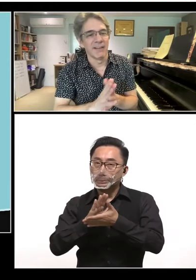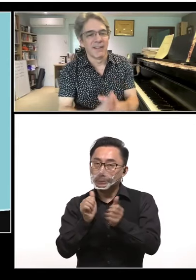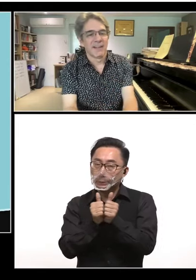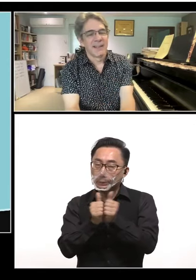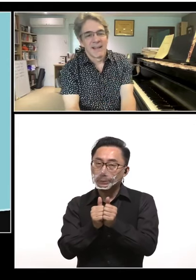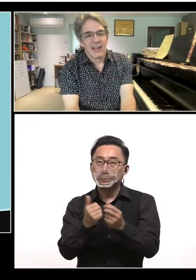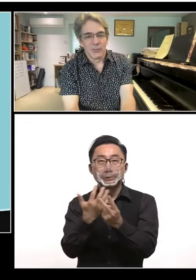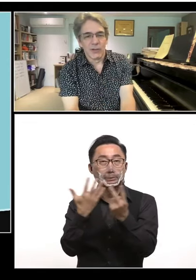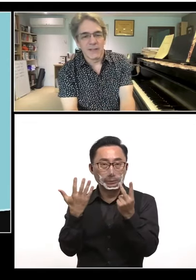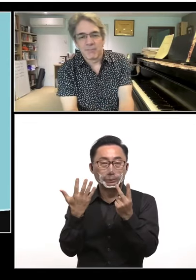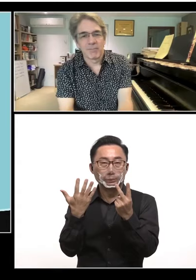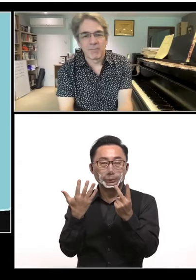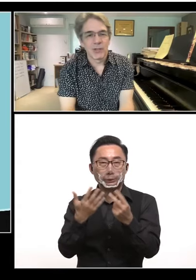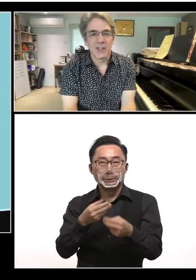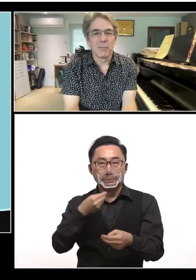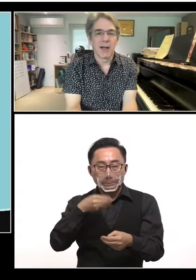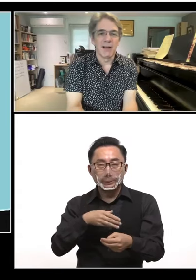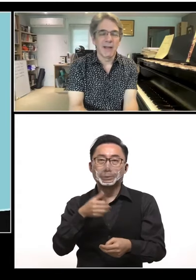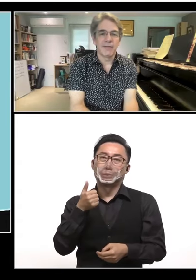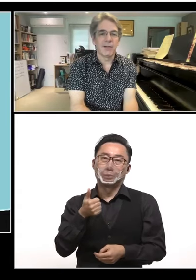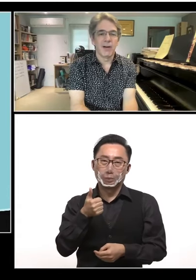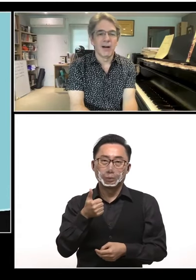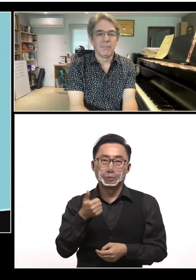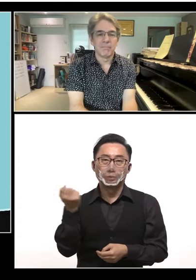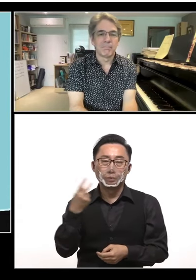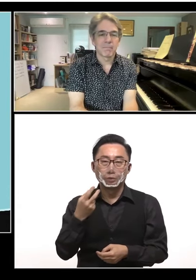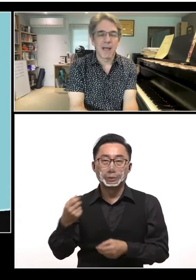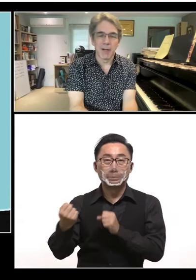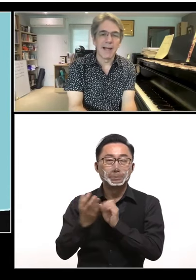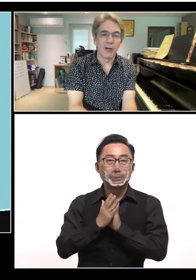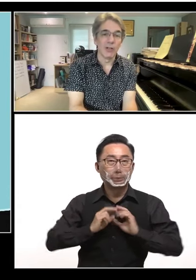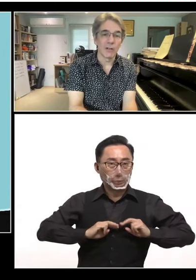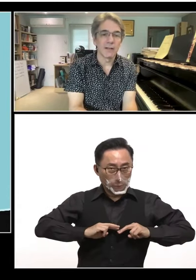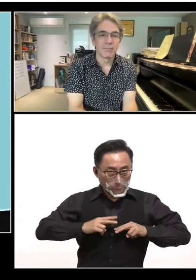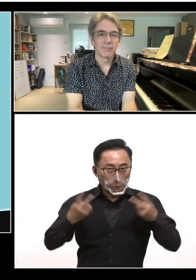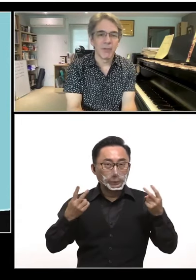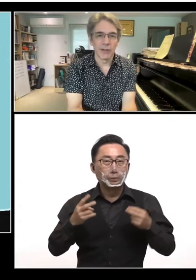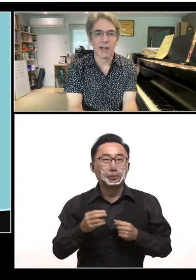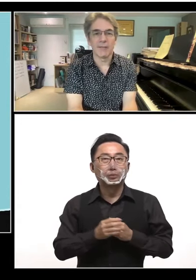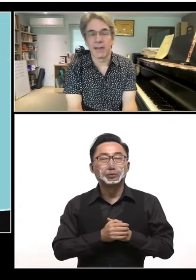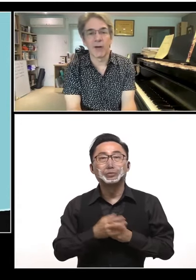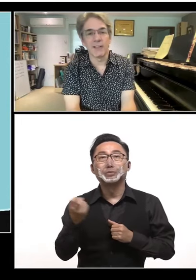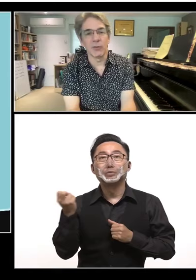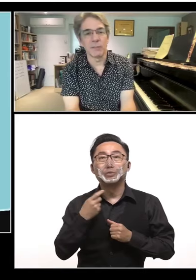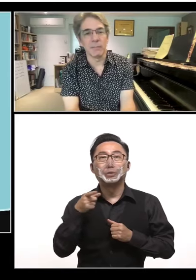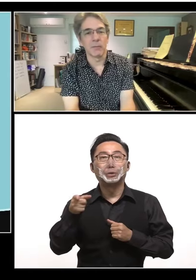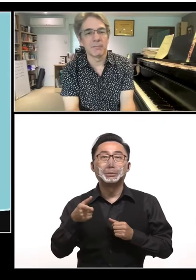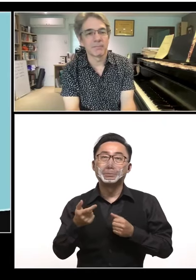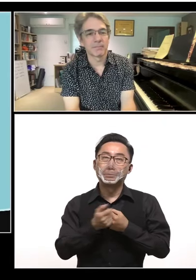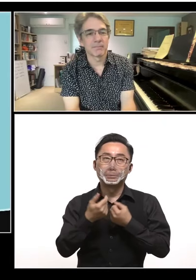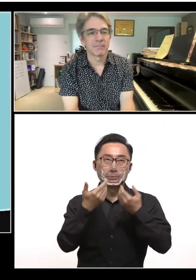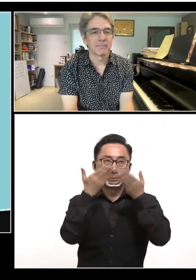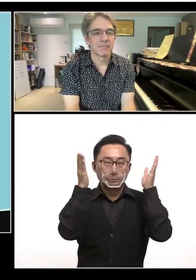that has really changed my life and my outlook on life and how I deal with people.